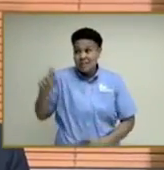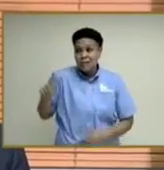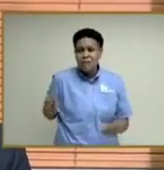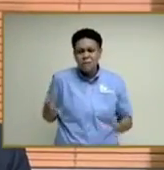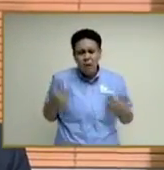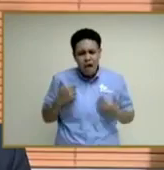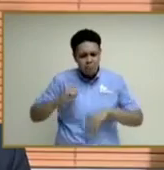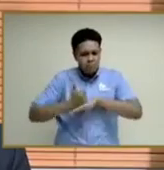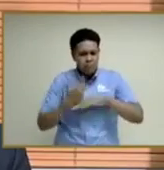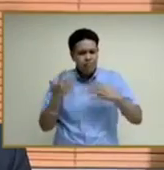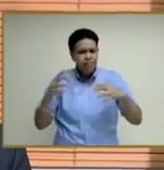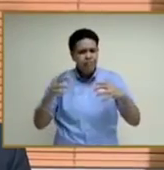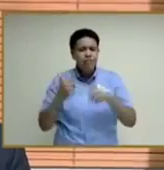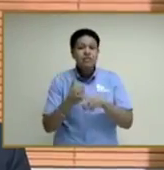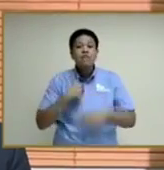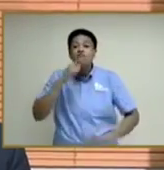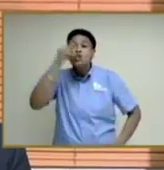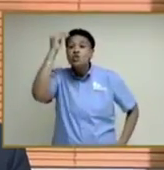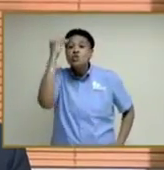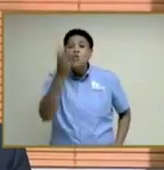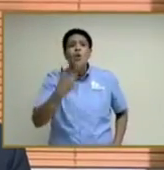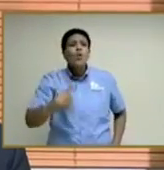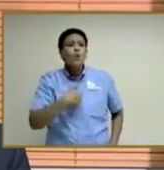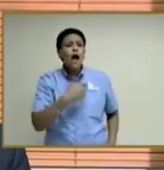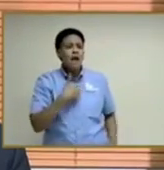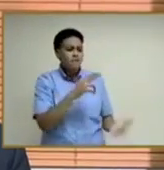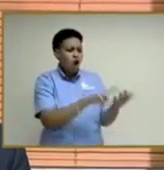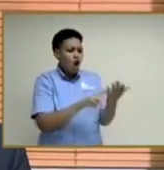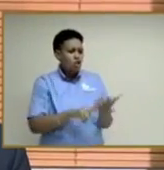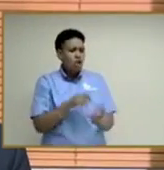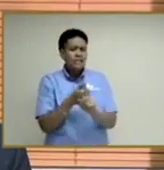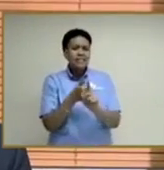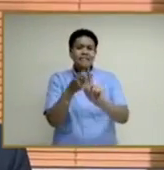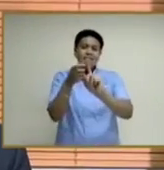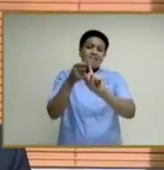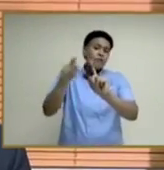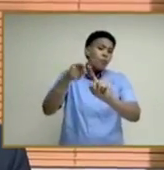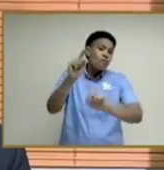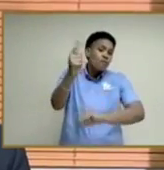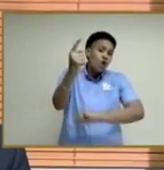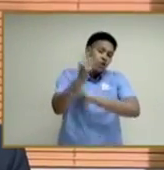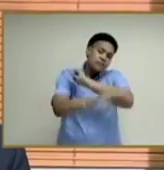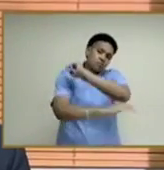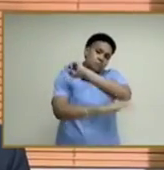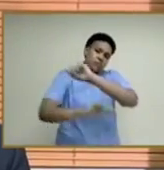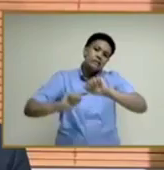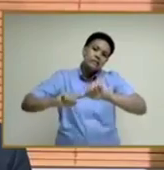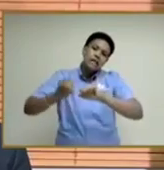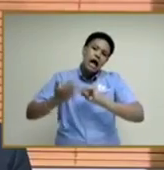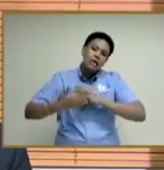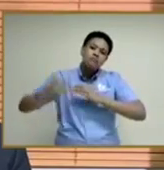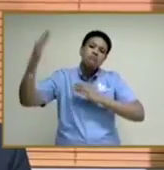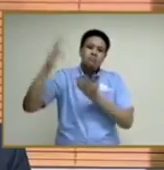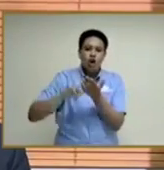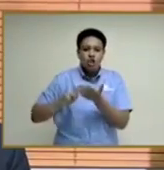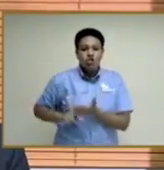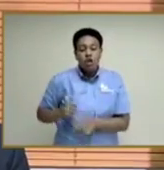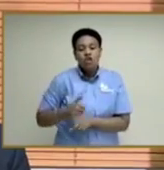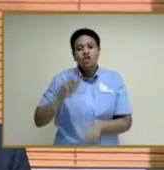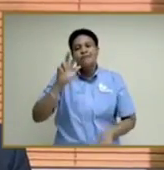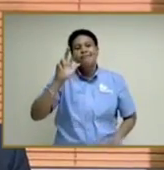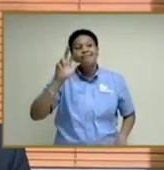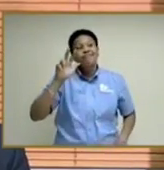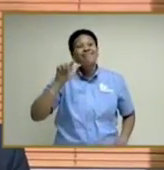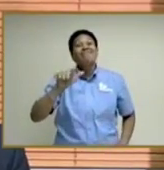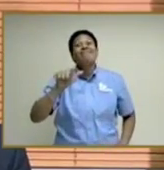and I am told now that we will have contracts effective the 1st of September to engage